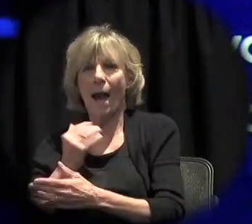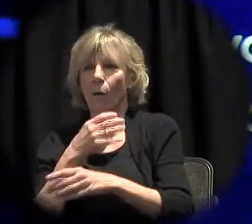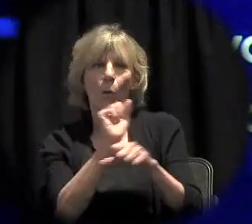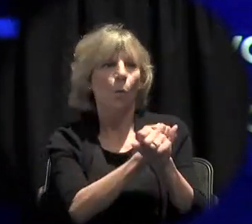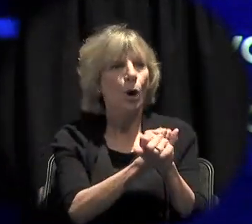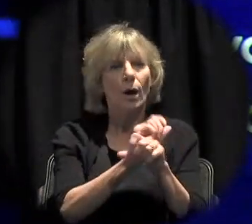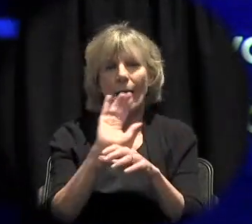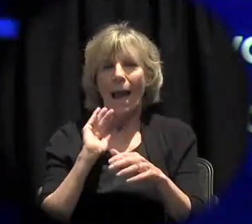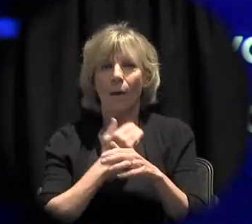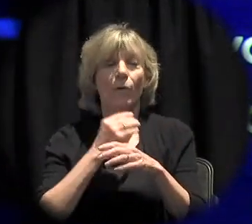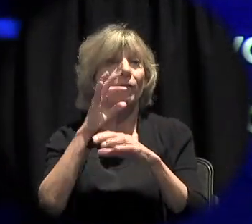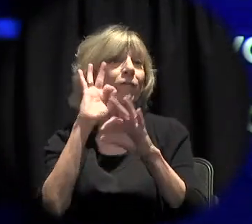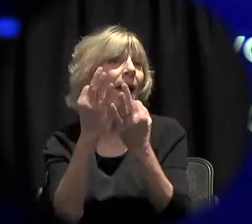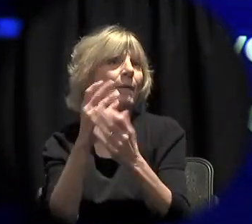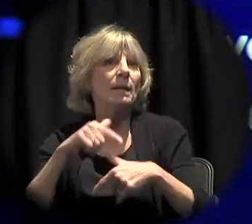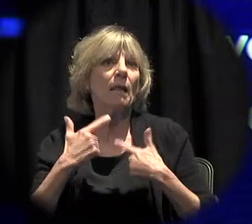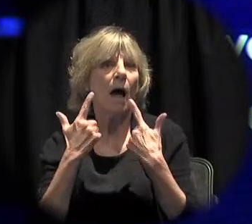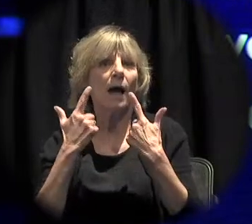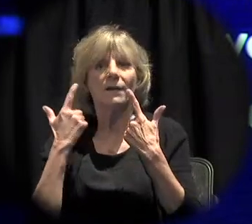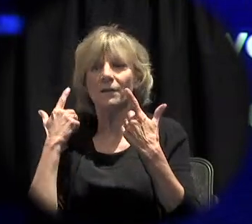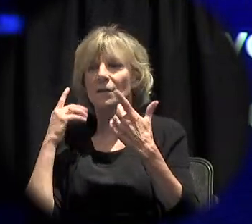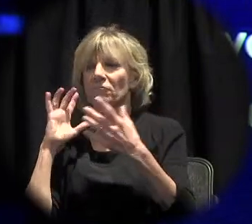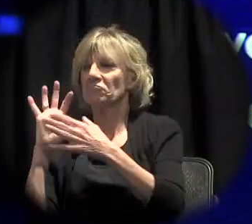life, our other relationships.